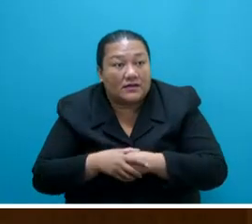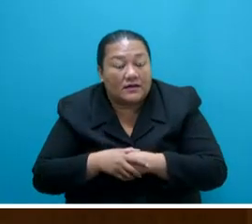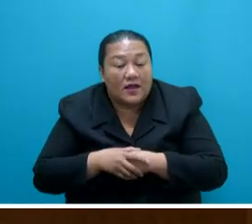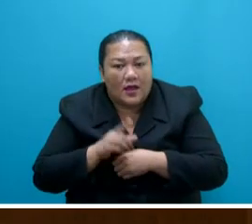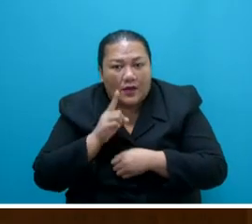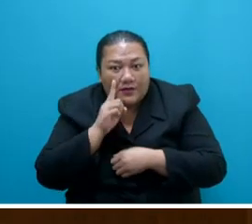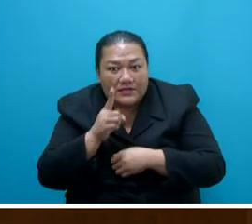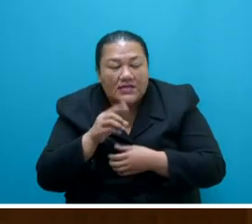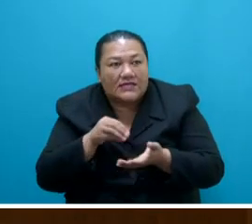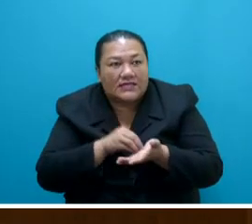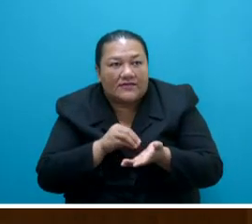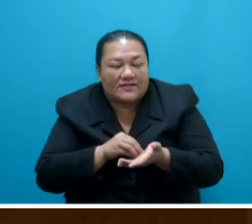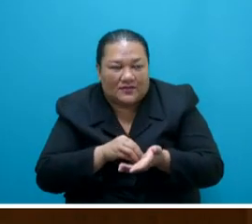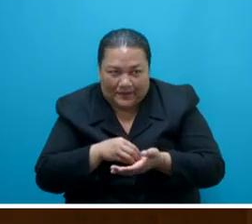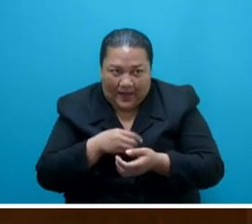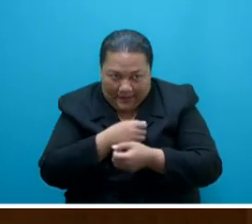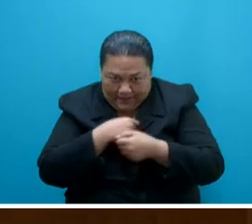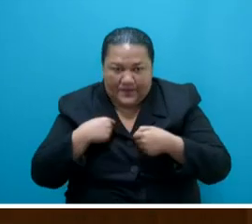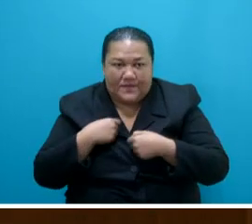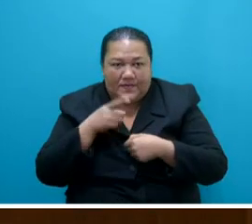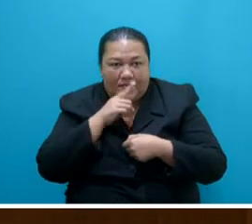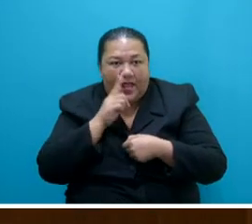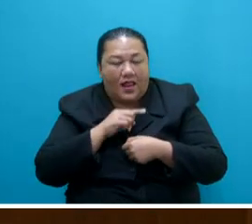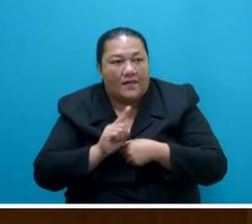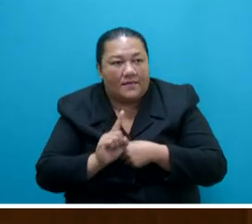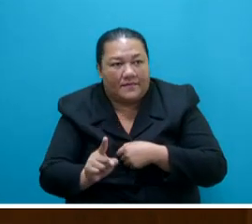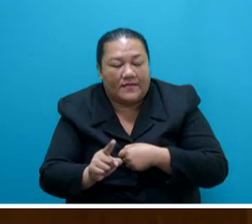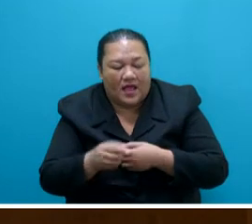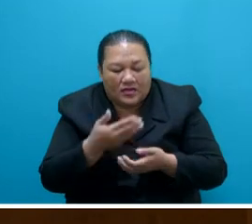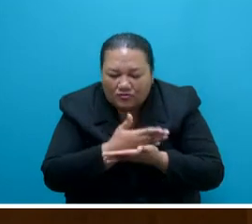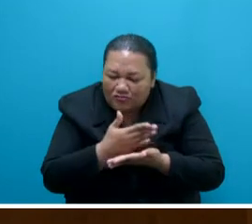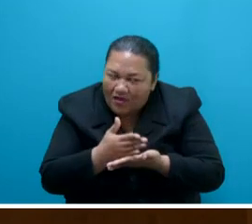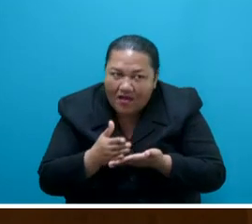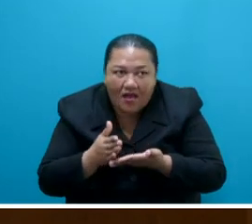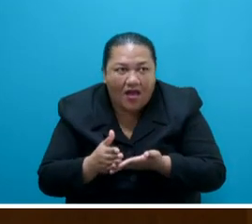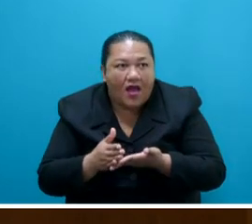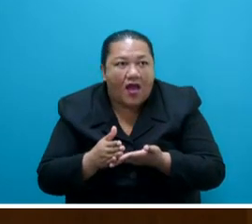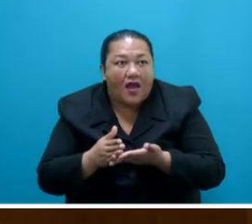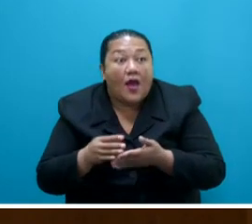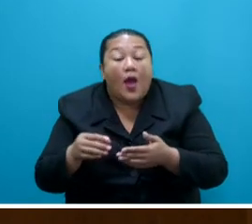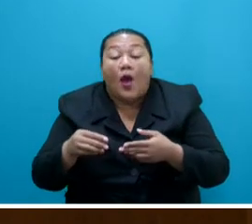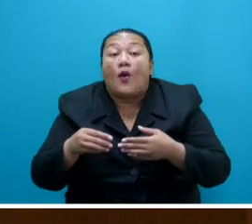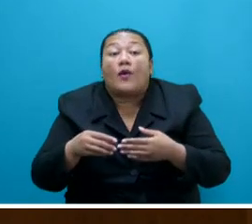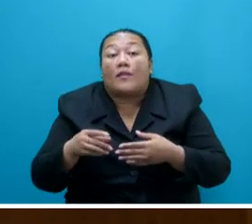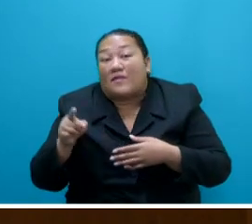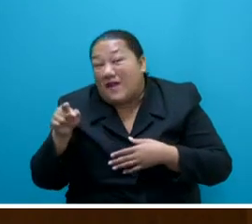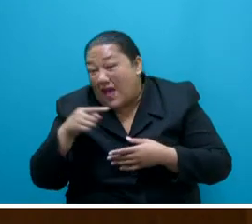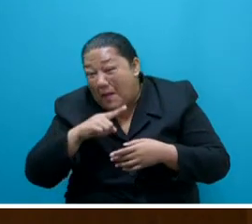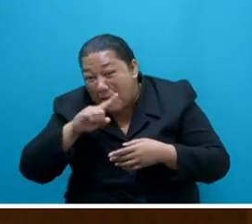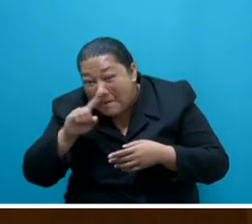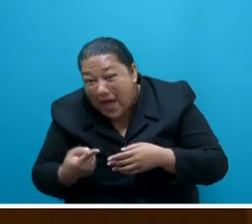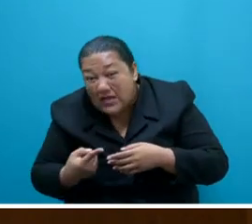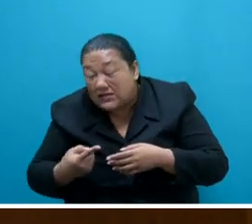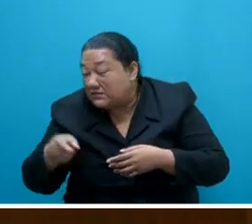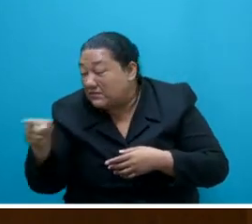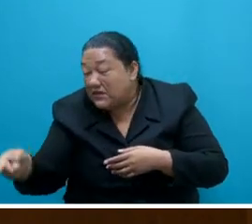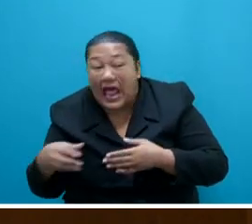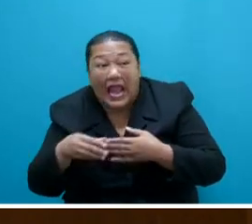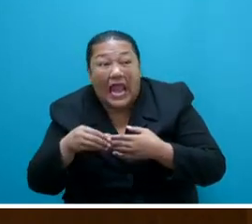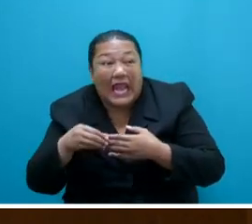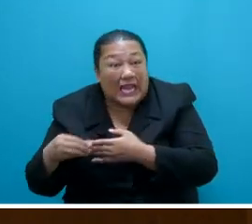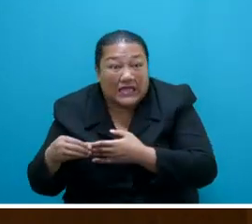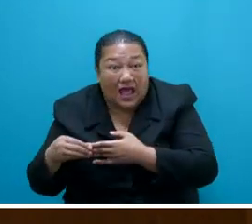people, the purpose of our people share, while the leader of the opposition and the opposition see nothing